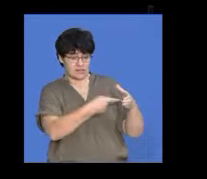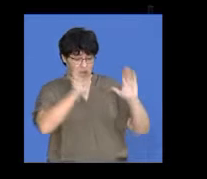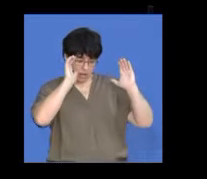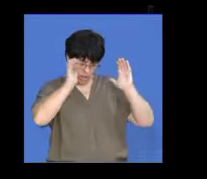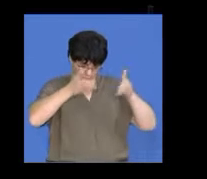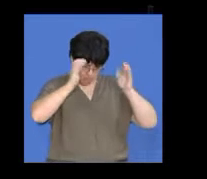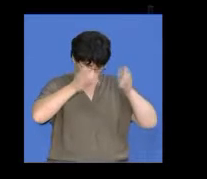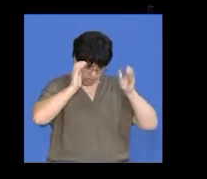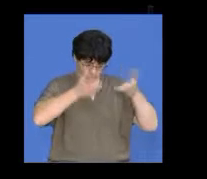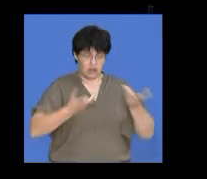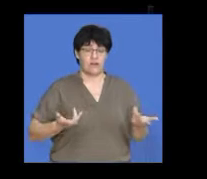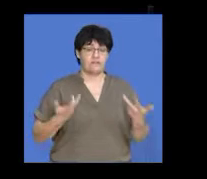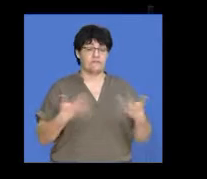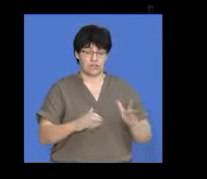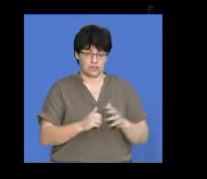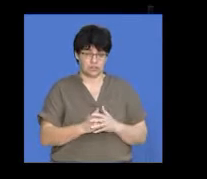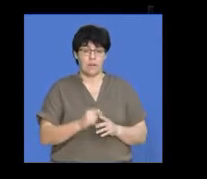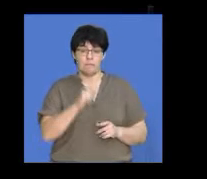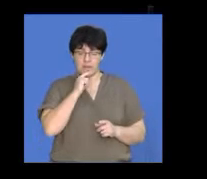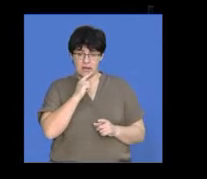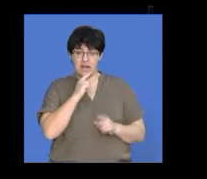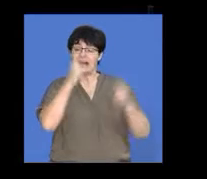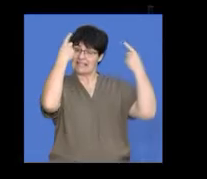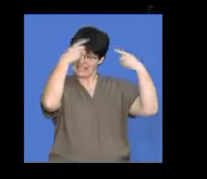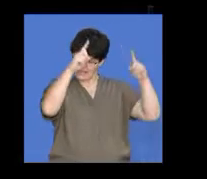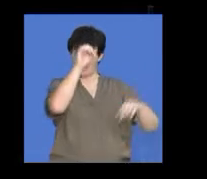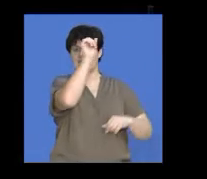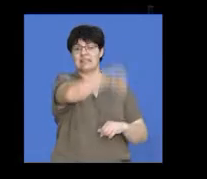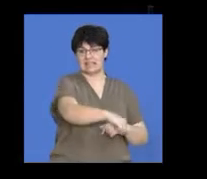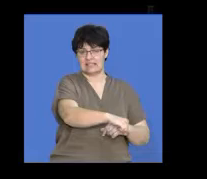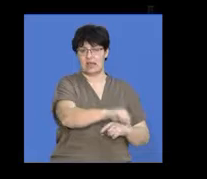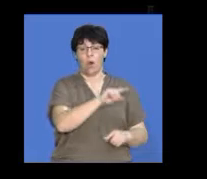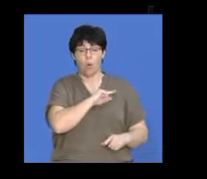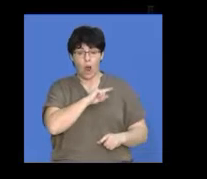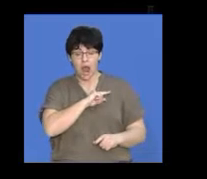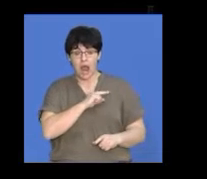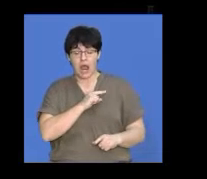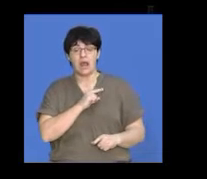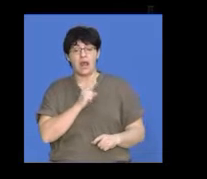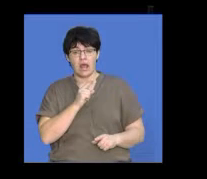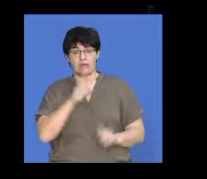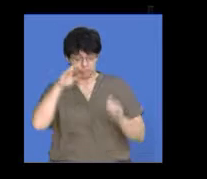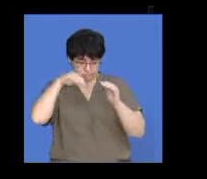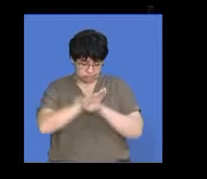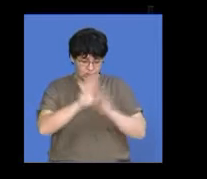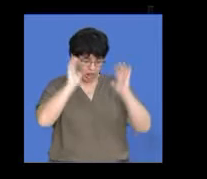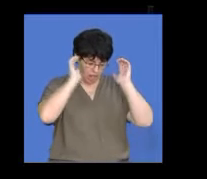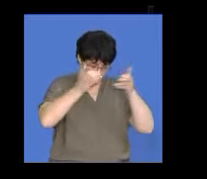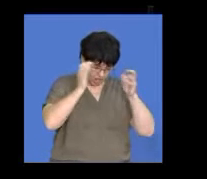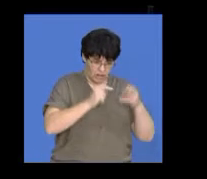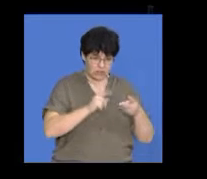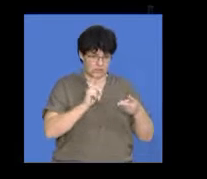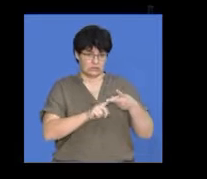is it was successful because the children weren't falling asleep in class, they